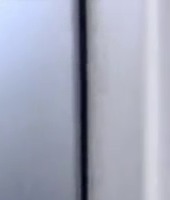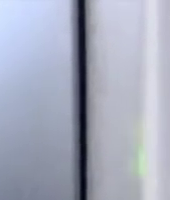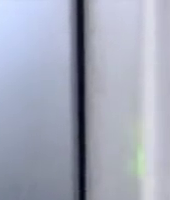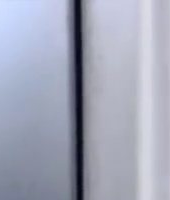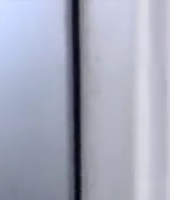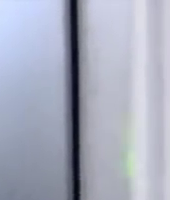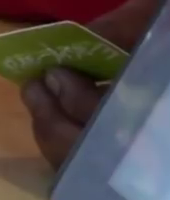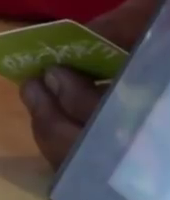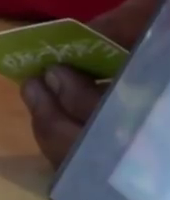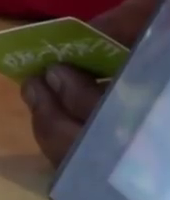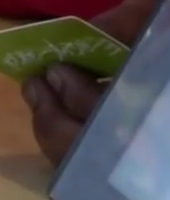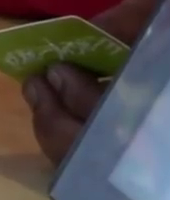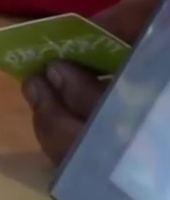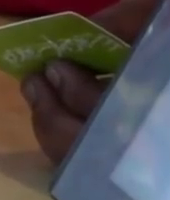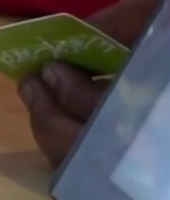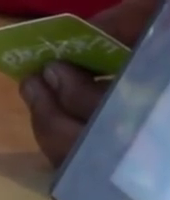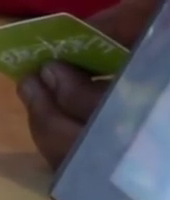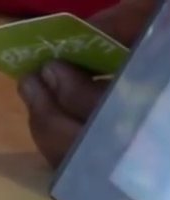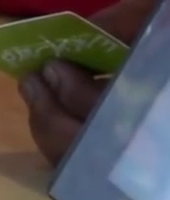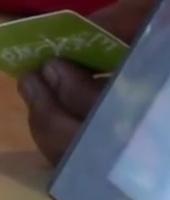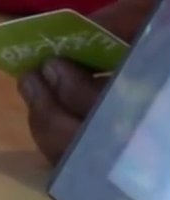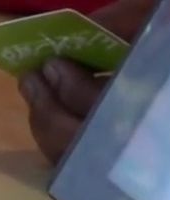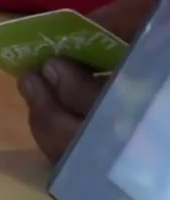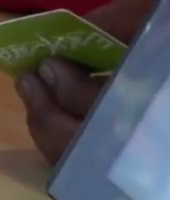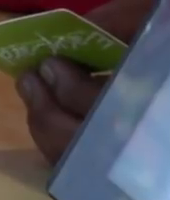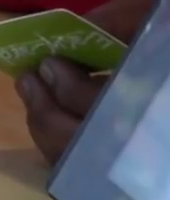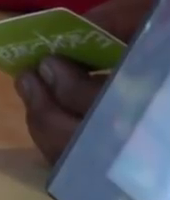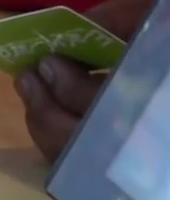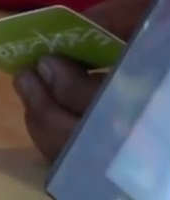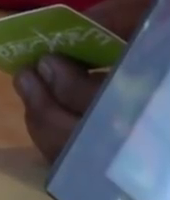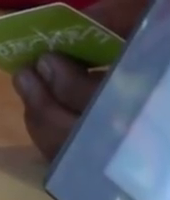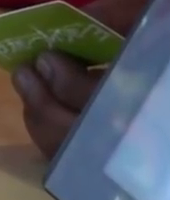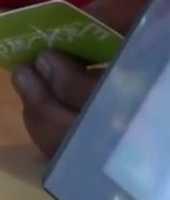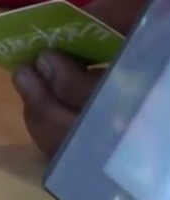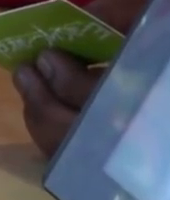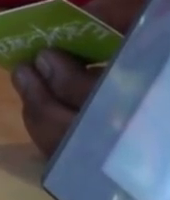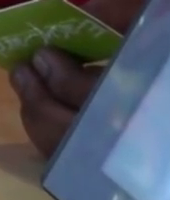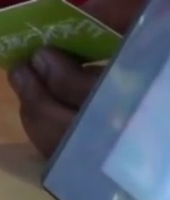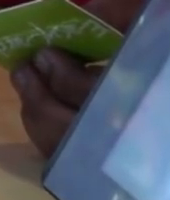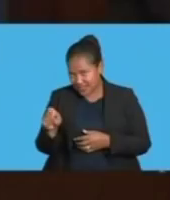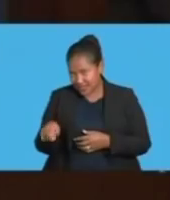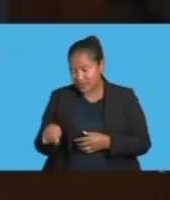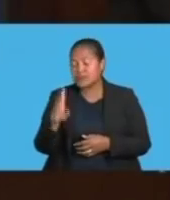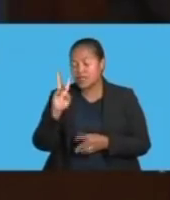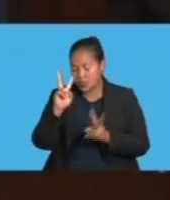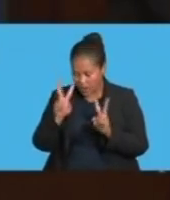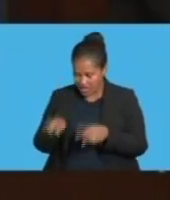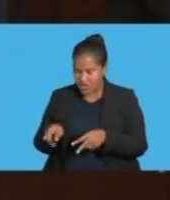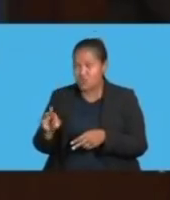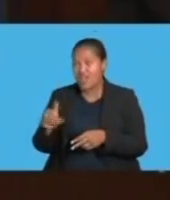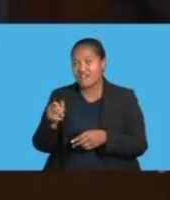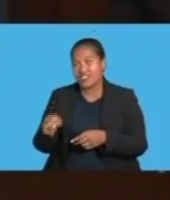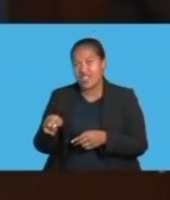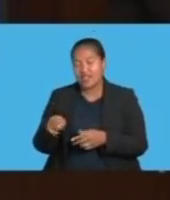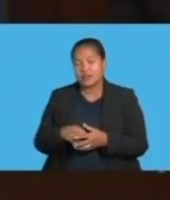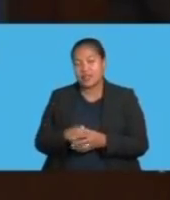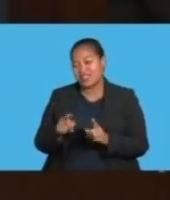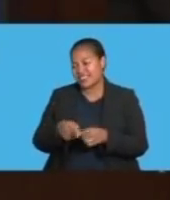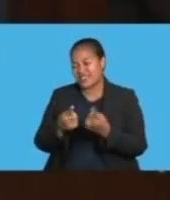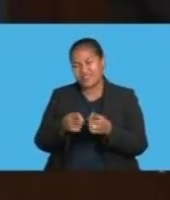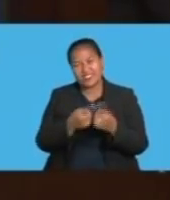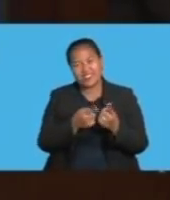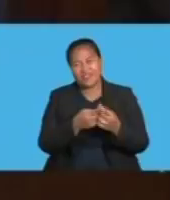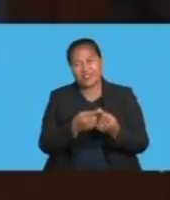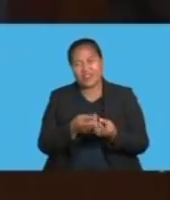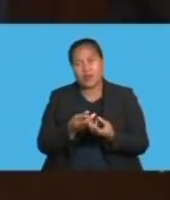the banks, the Attorney General says Yalamanchili also looks after the FPOS and ATM machines. So there are different source codes, and of